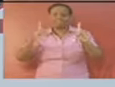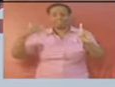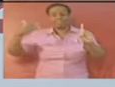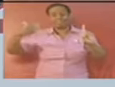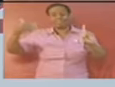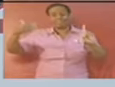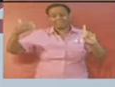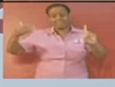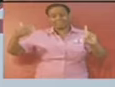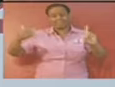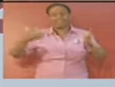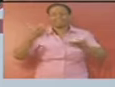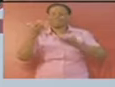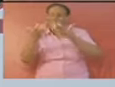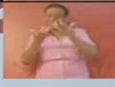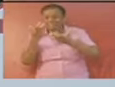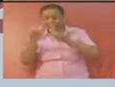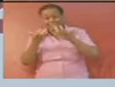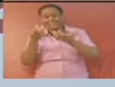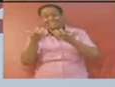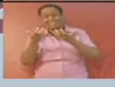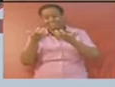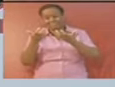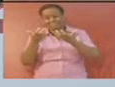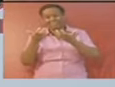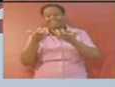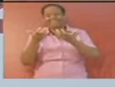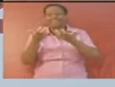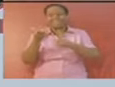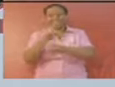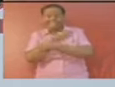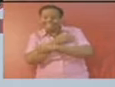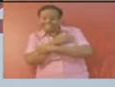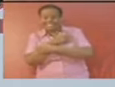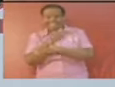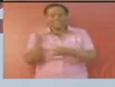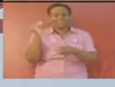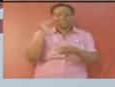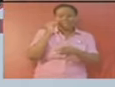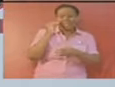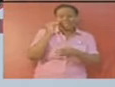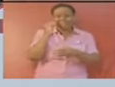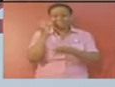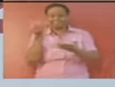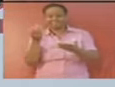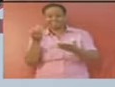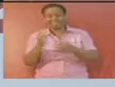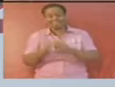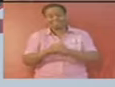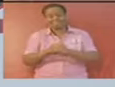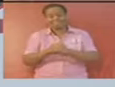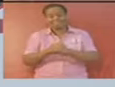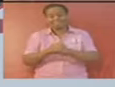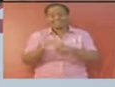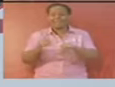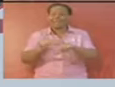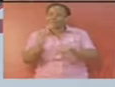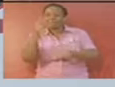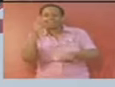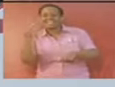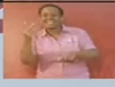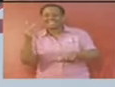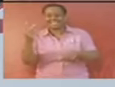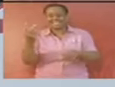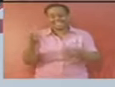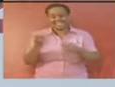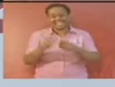talking to friends and family, you know, to hug up and kiss each other. Hey, long time I ain't see you. You know the soca song from 2 years ago. Long time I